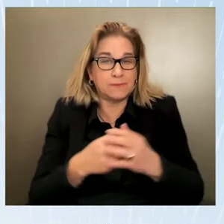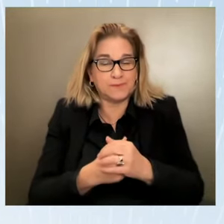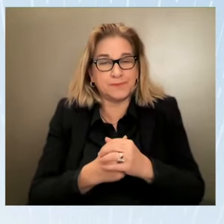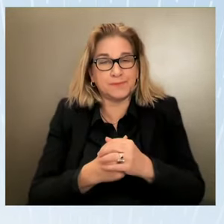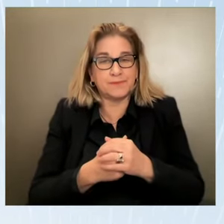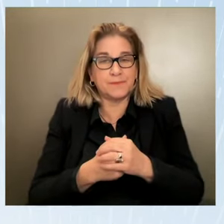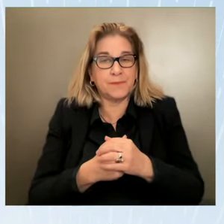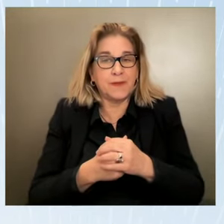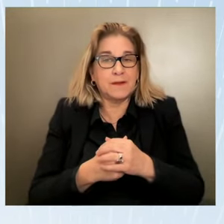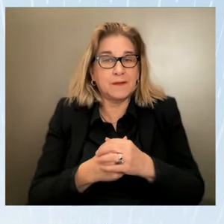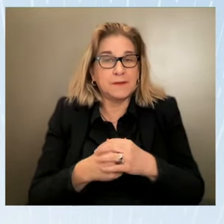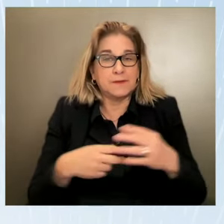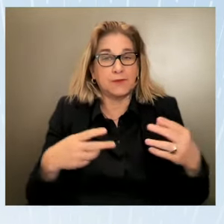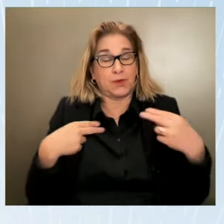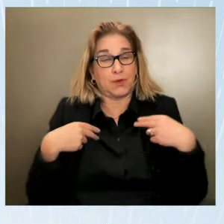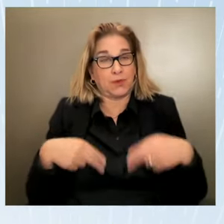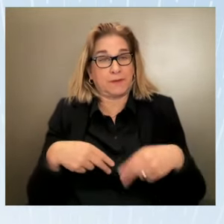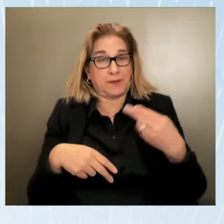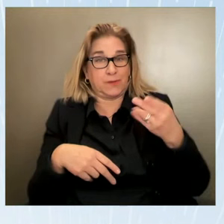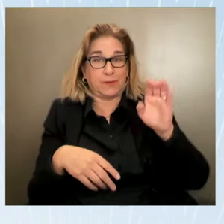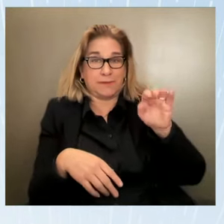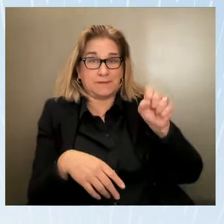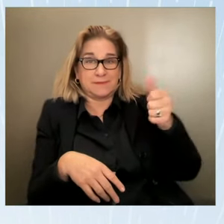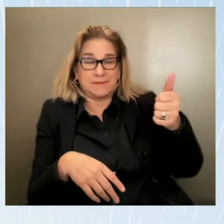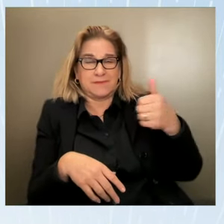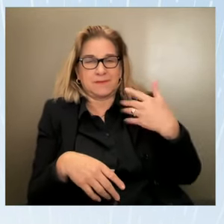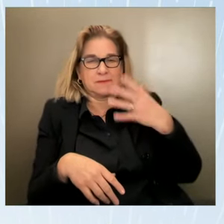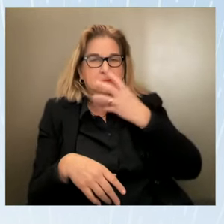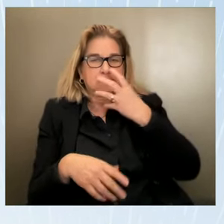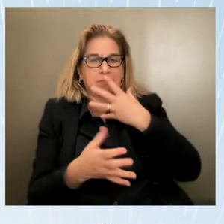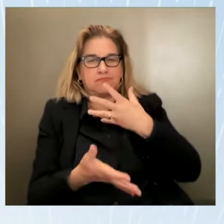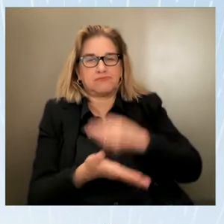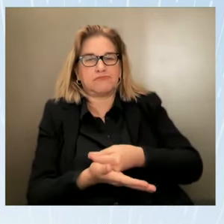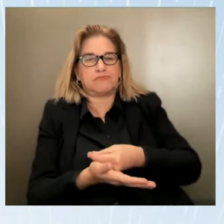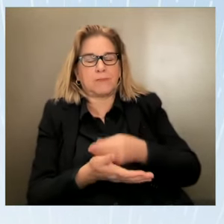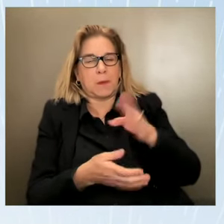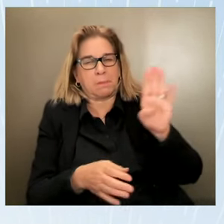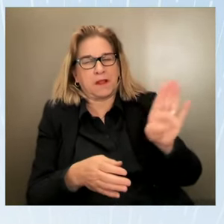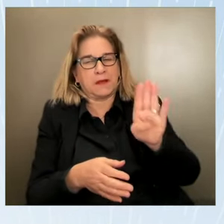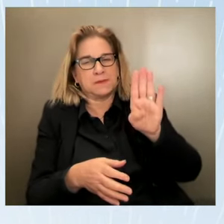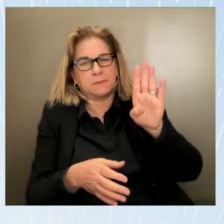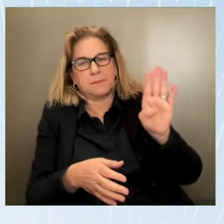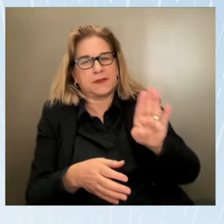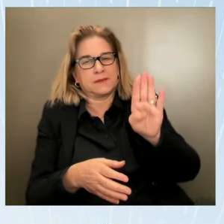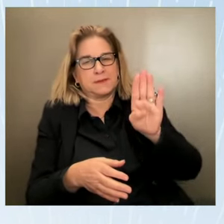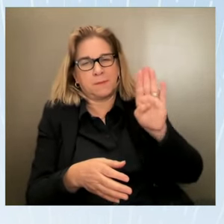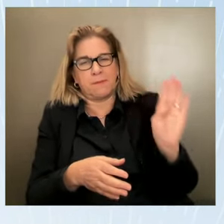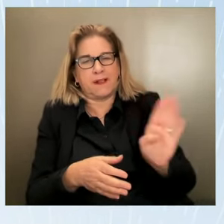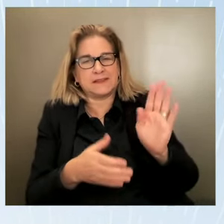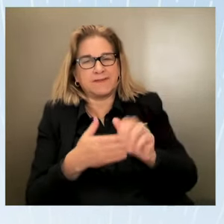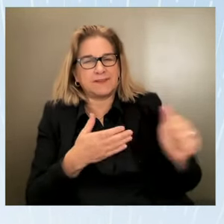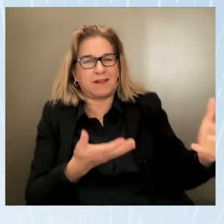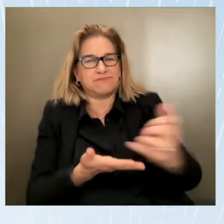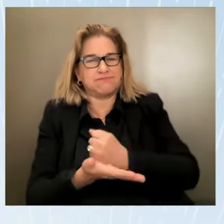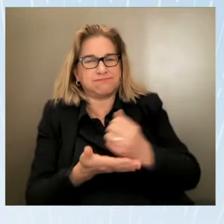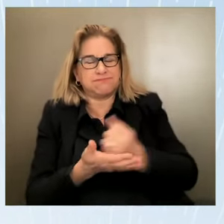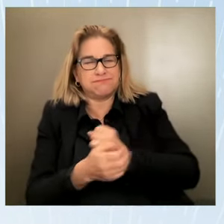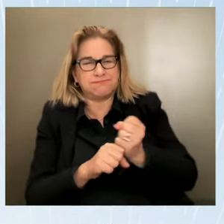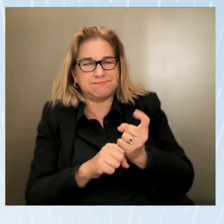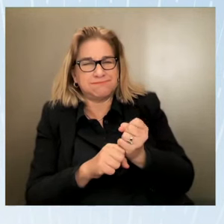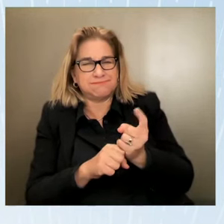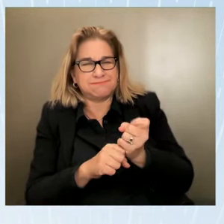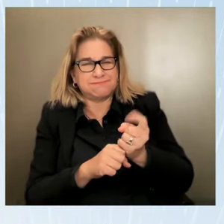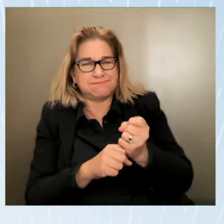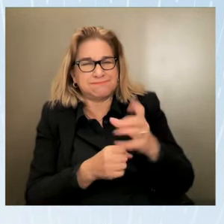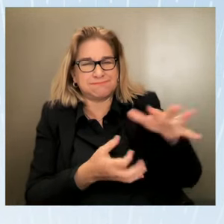of dollars annually to illicit actors and governments engaged in forced labor. The scale and severity of